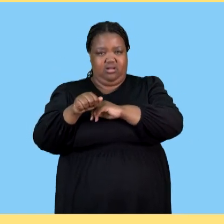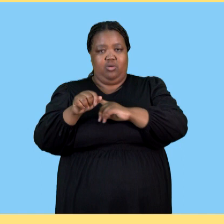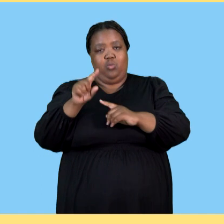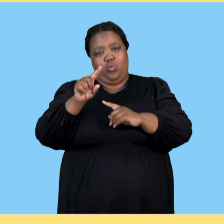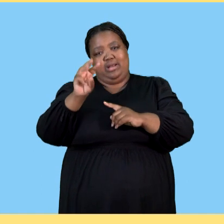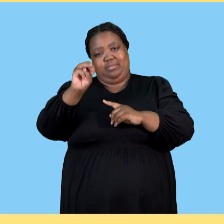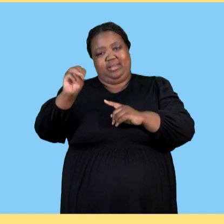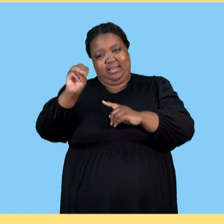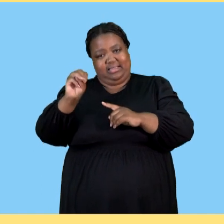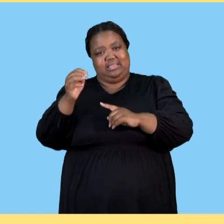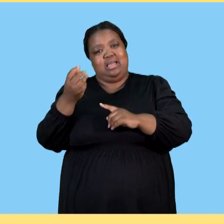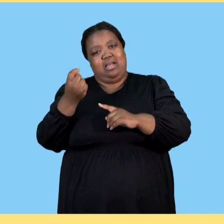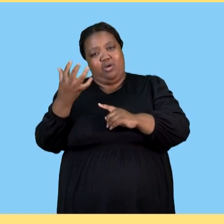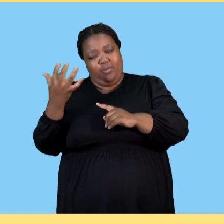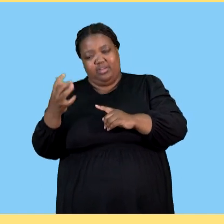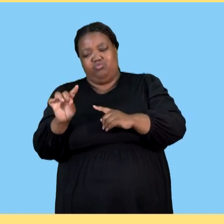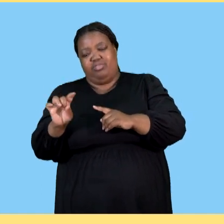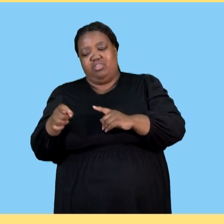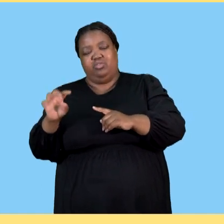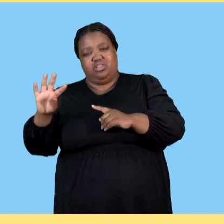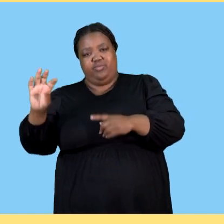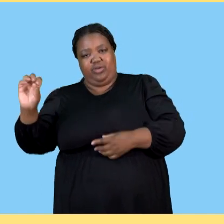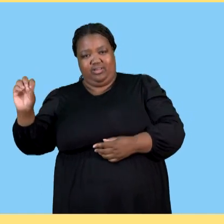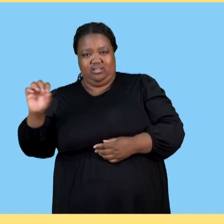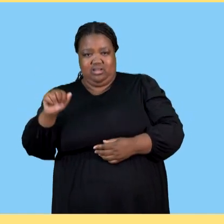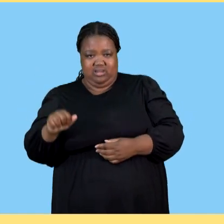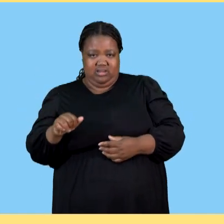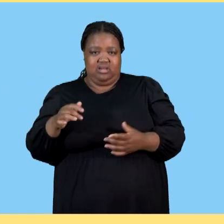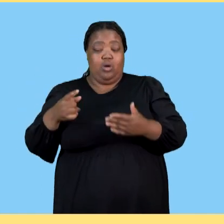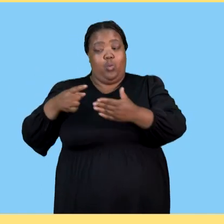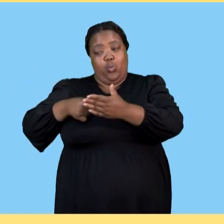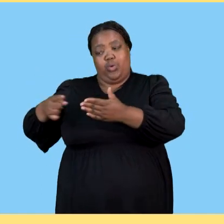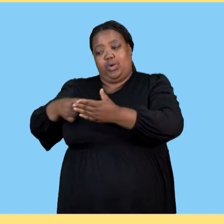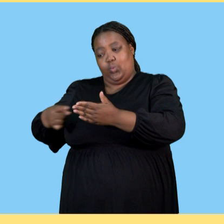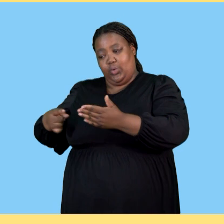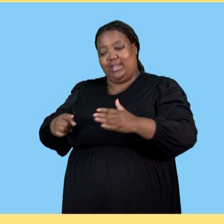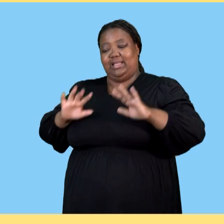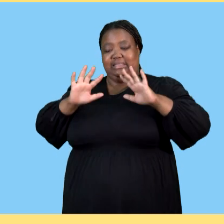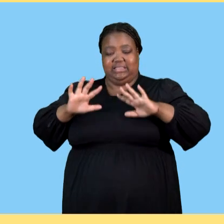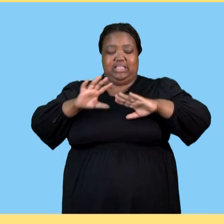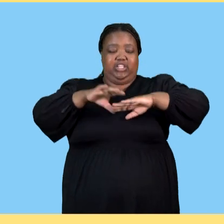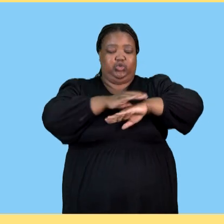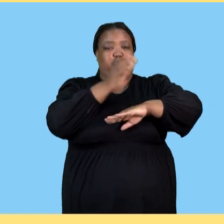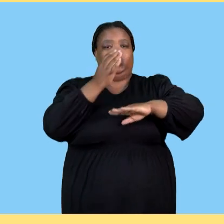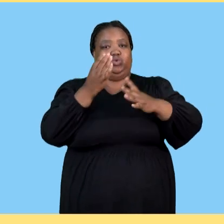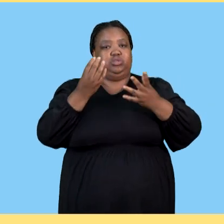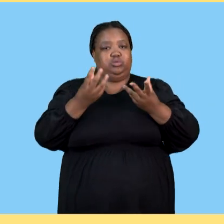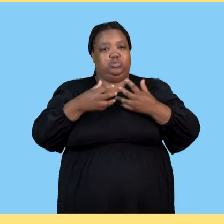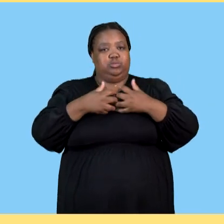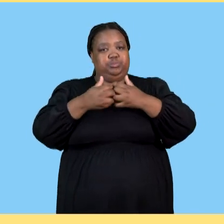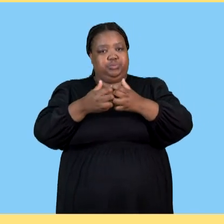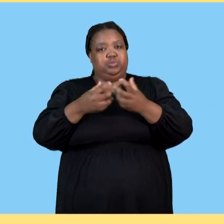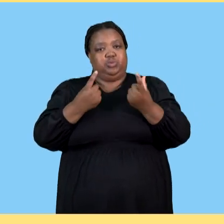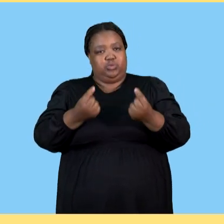costing 1,400. The business produces 10 pairs of shoes per week. Calculate